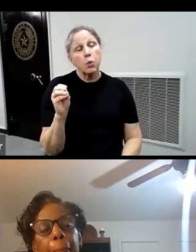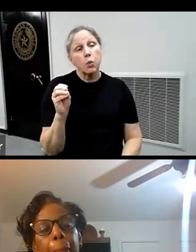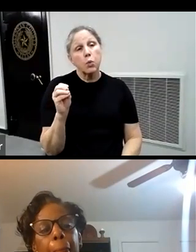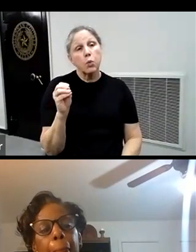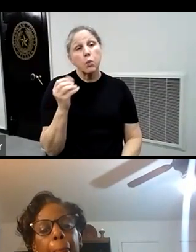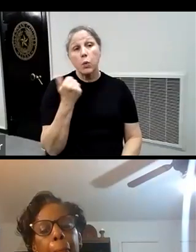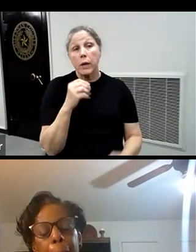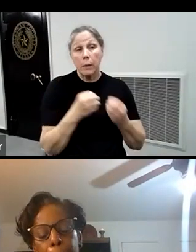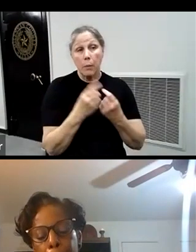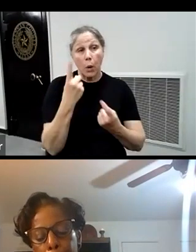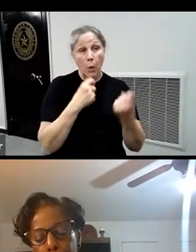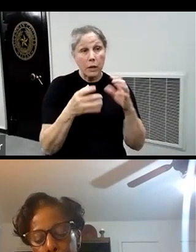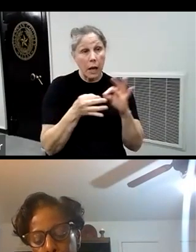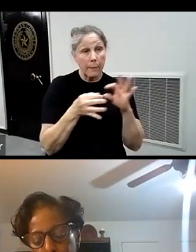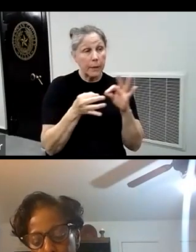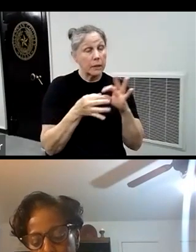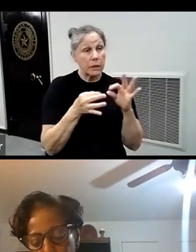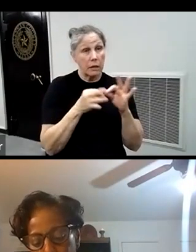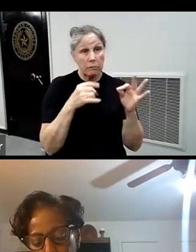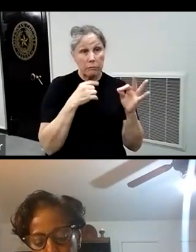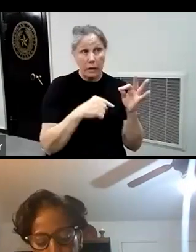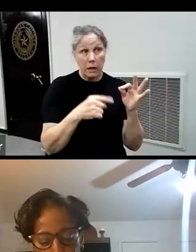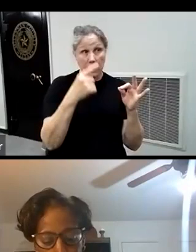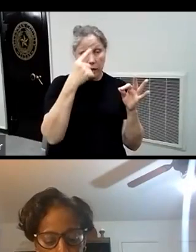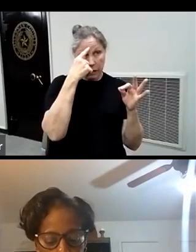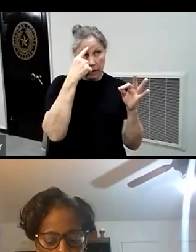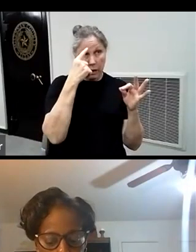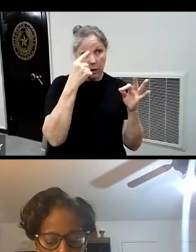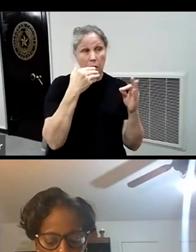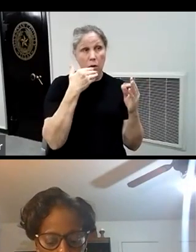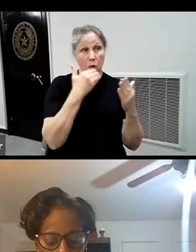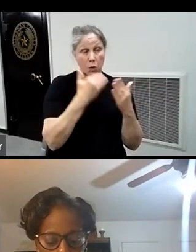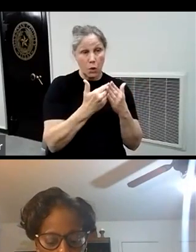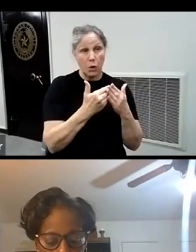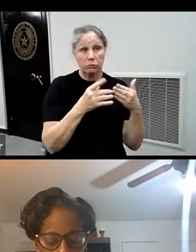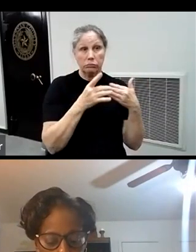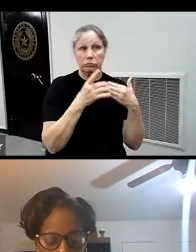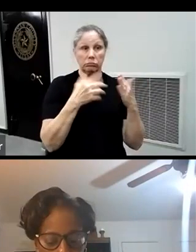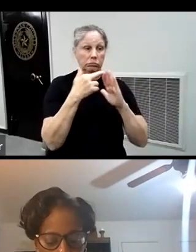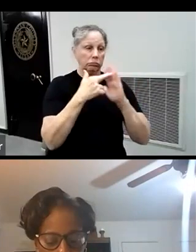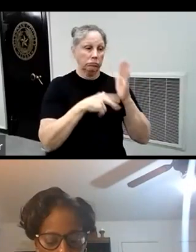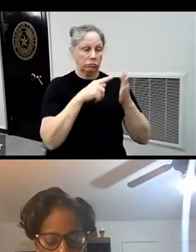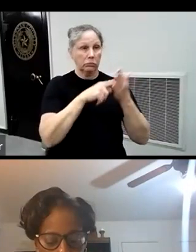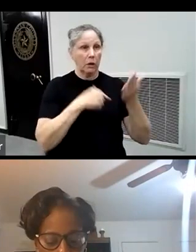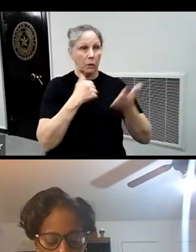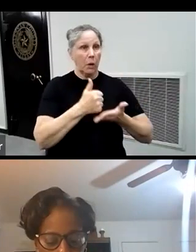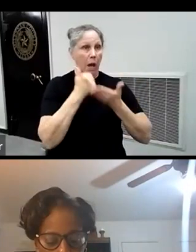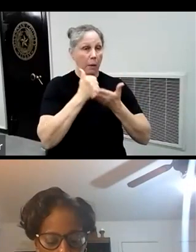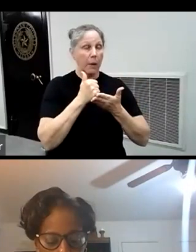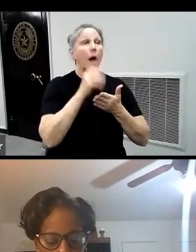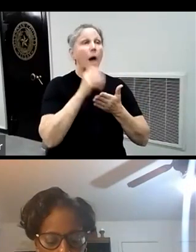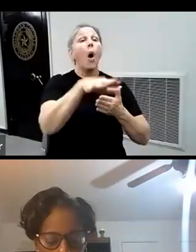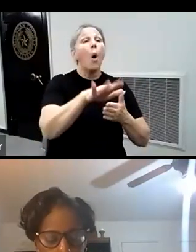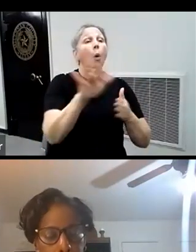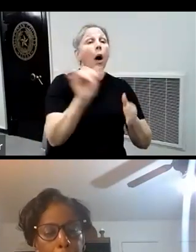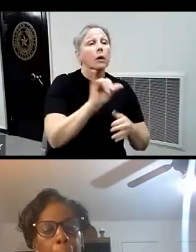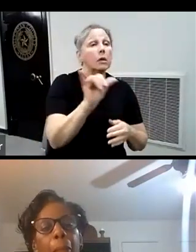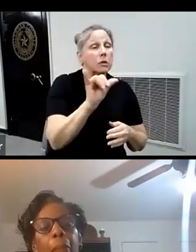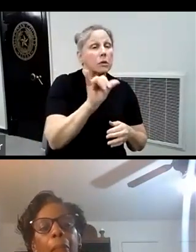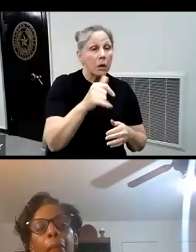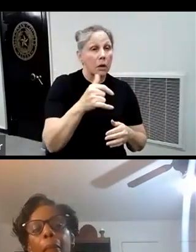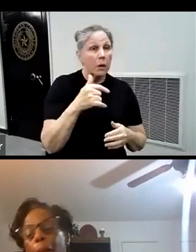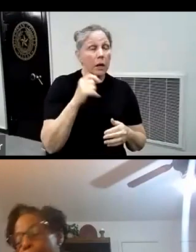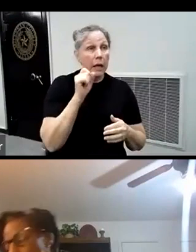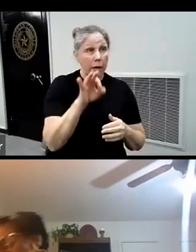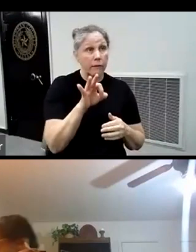Any other questions or comments on that? I think having good guidance is a part of it. And by the way, we can,